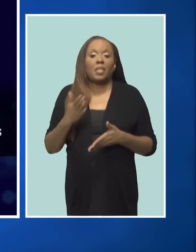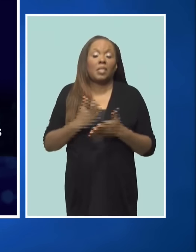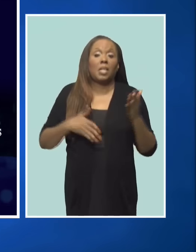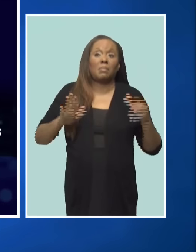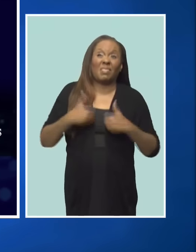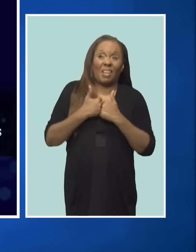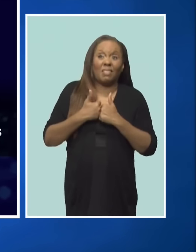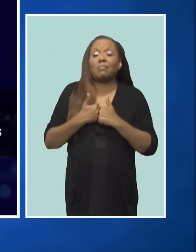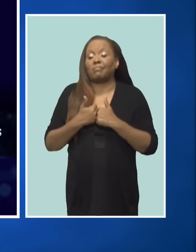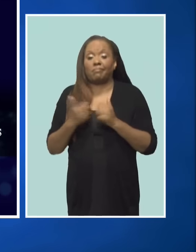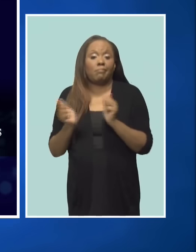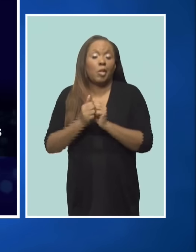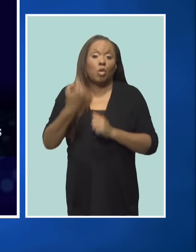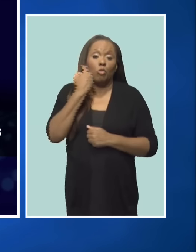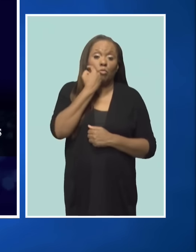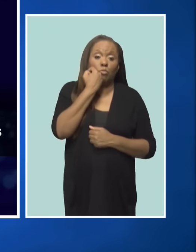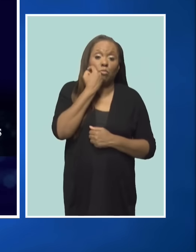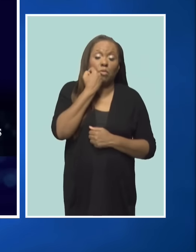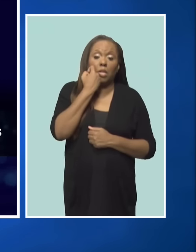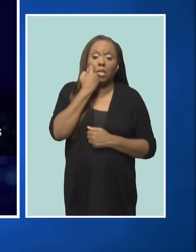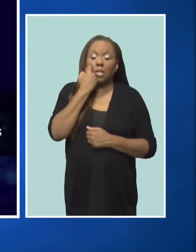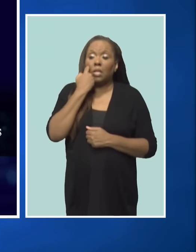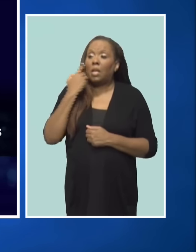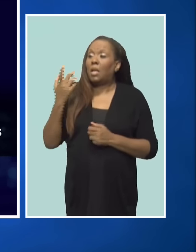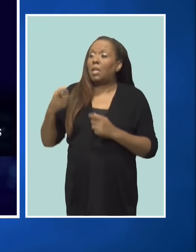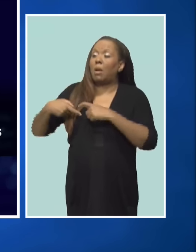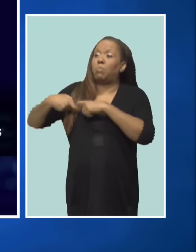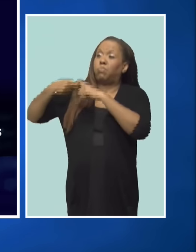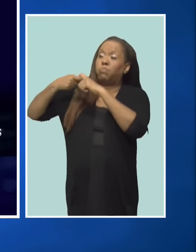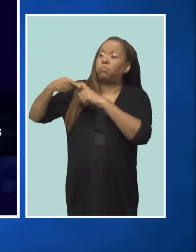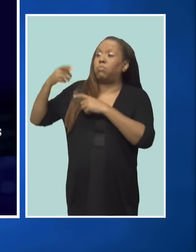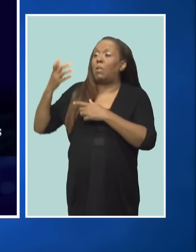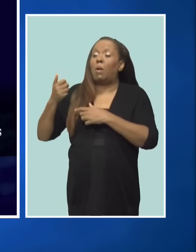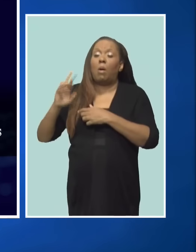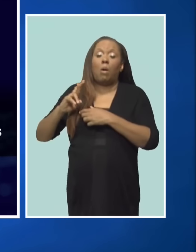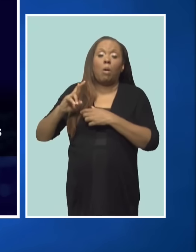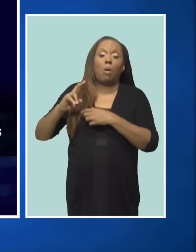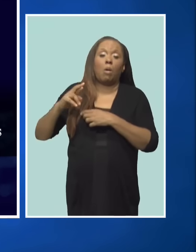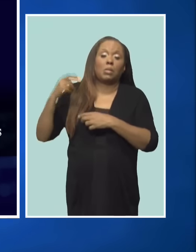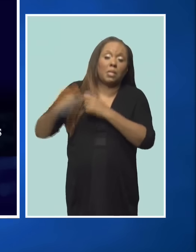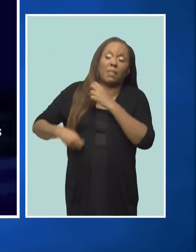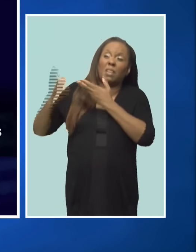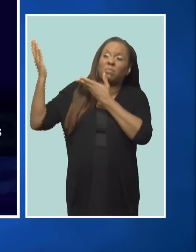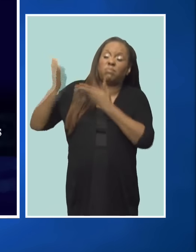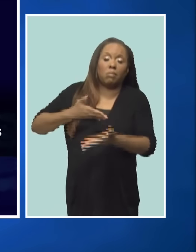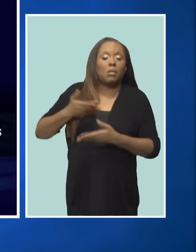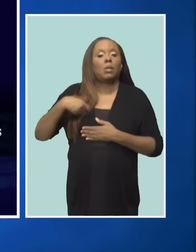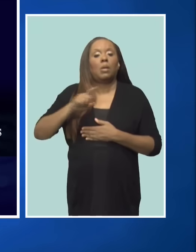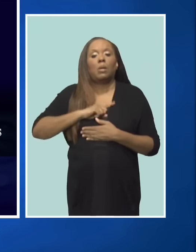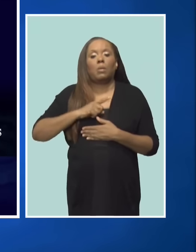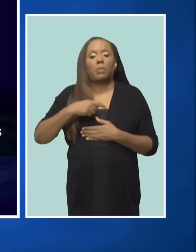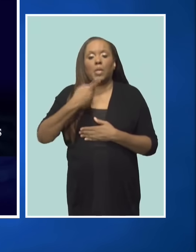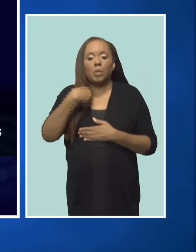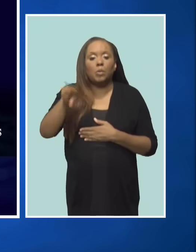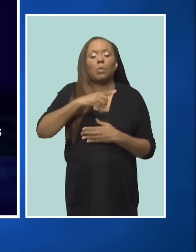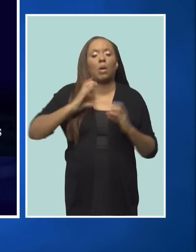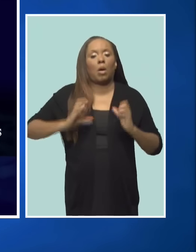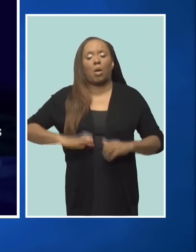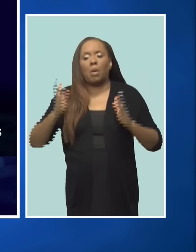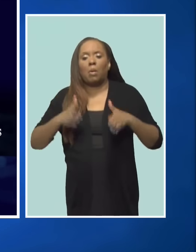by the recent supply chain issues, we have been advising our customers to engage in better